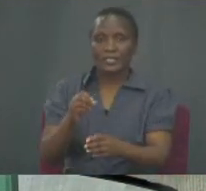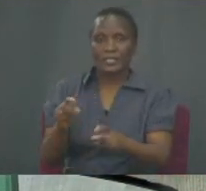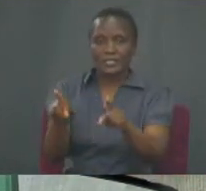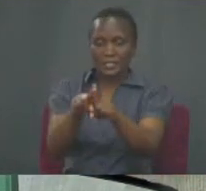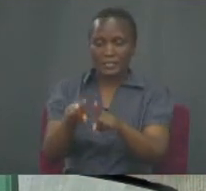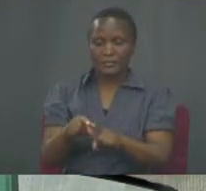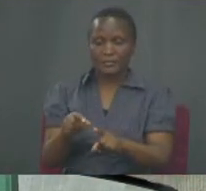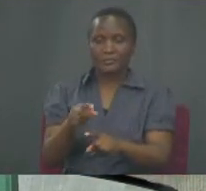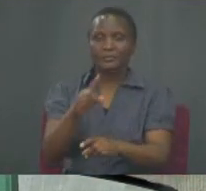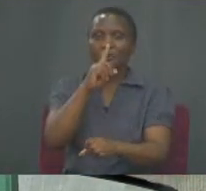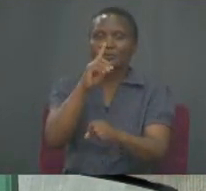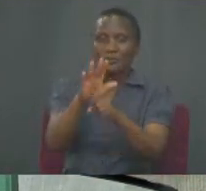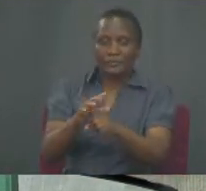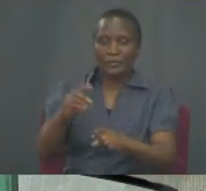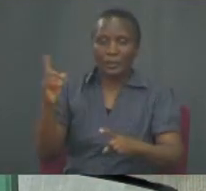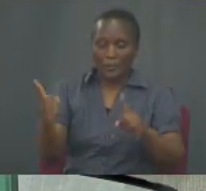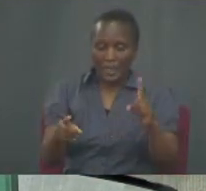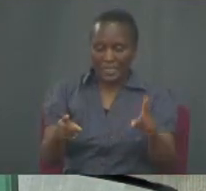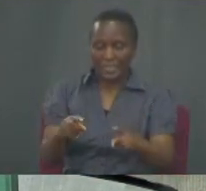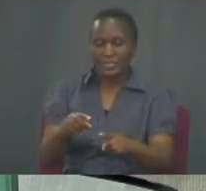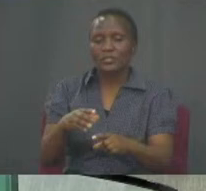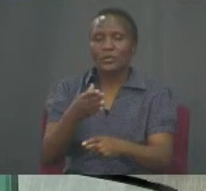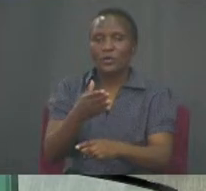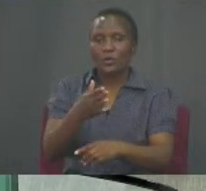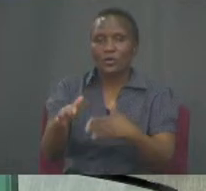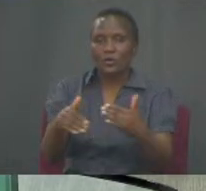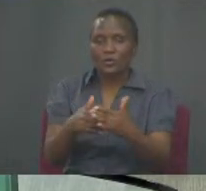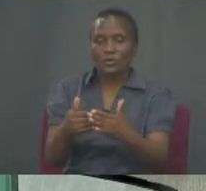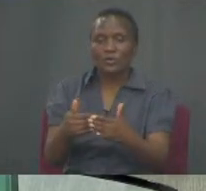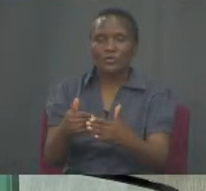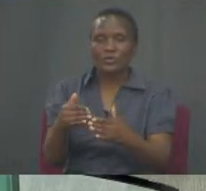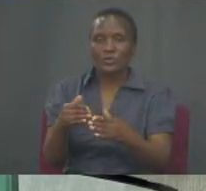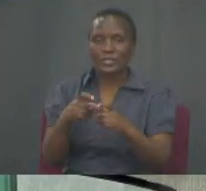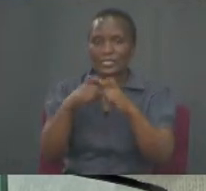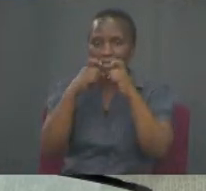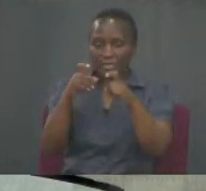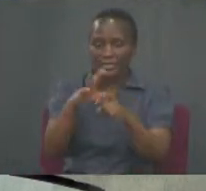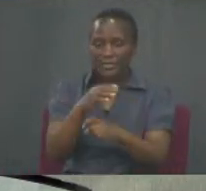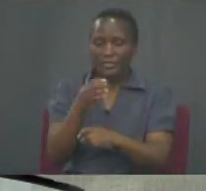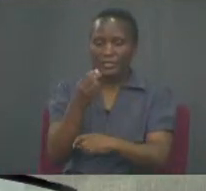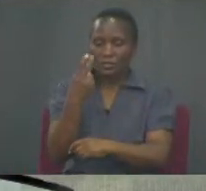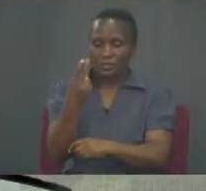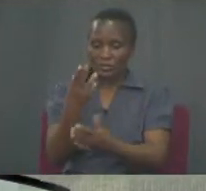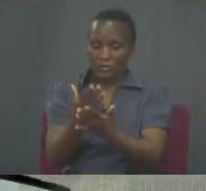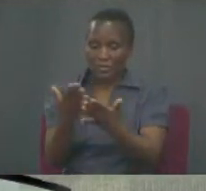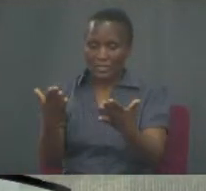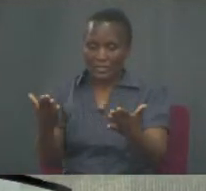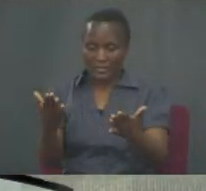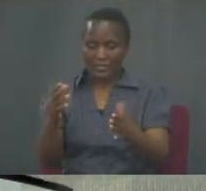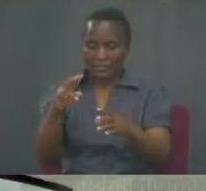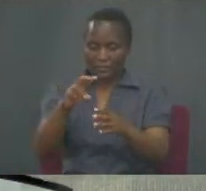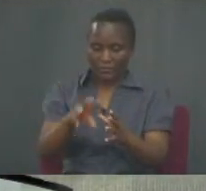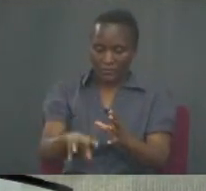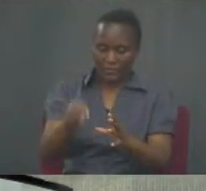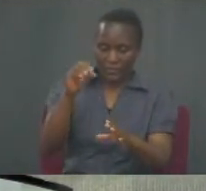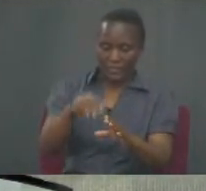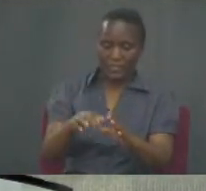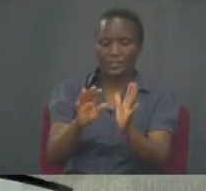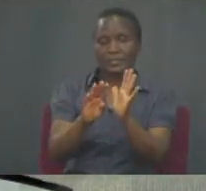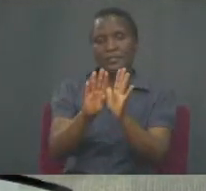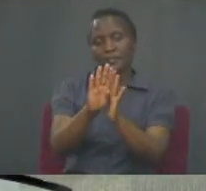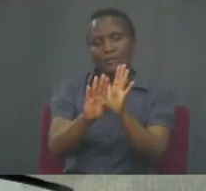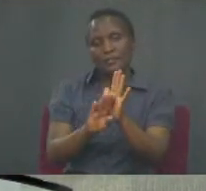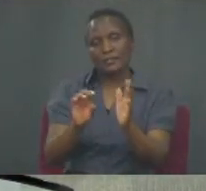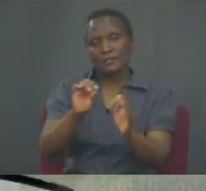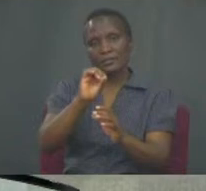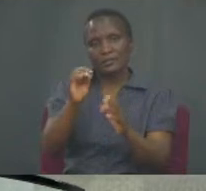those who sin. So those two extremes, you will find them in the book of Judges. There is a cycle. When